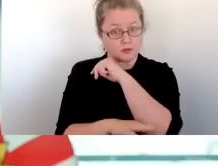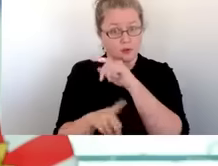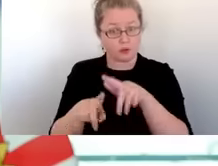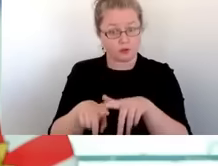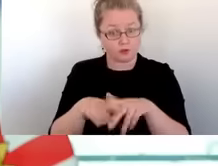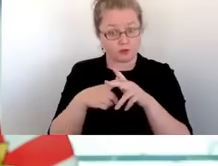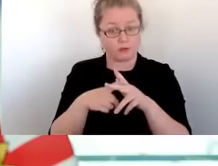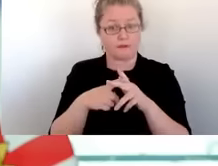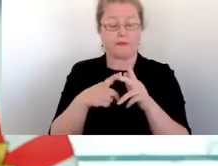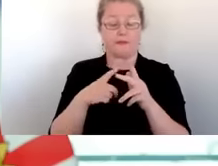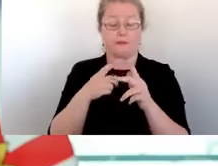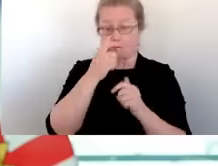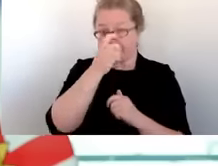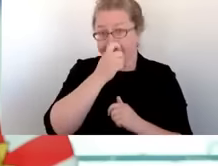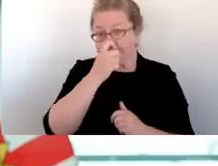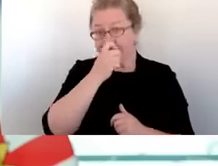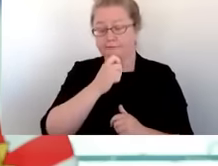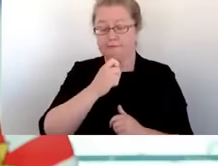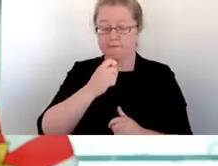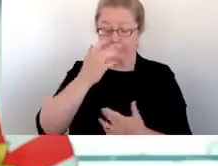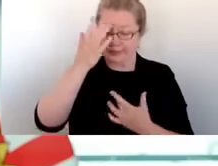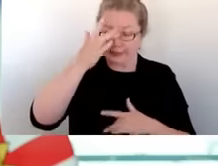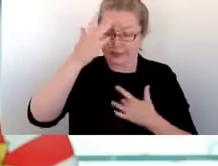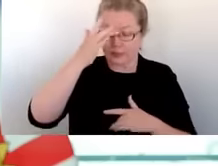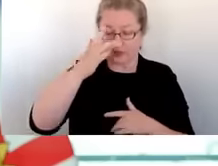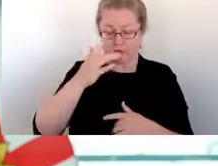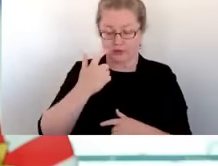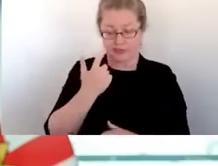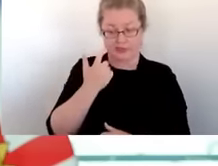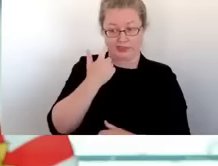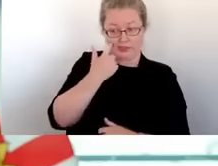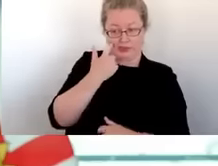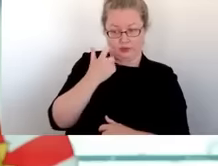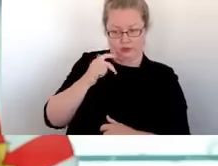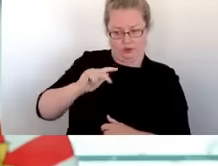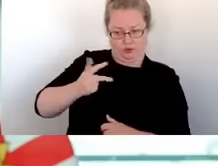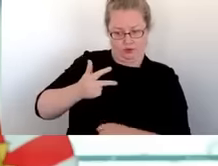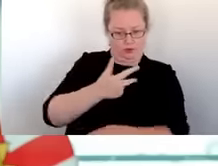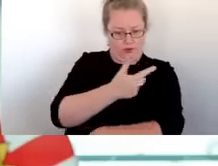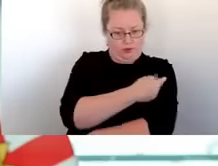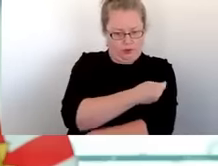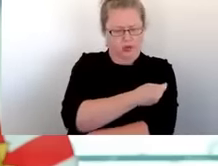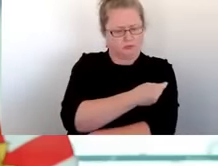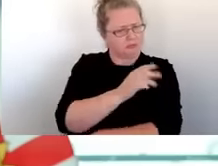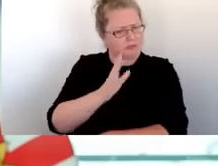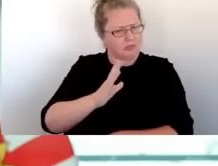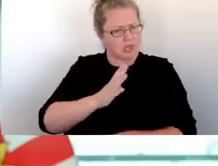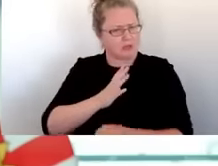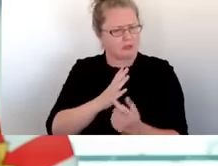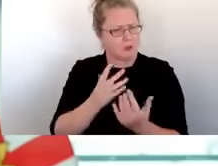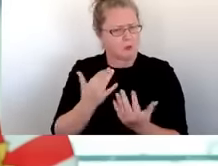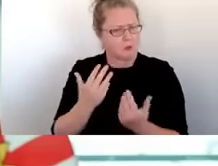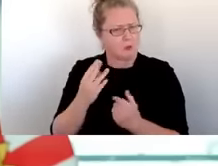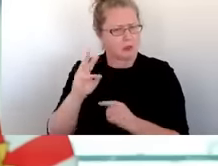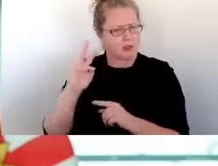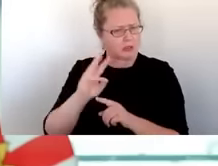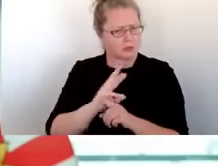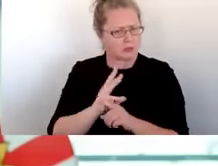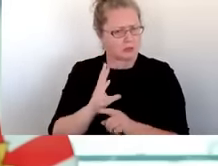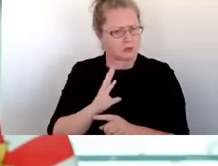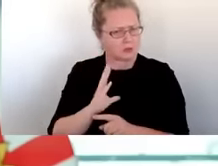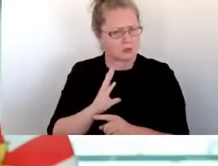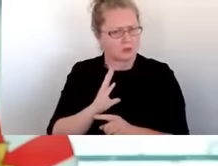best protection we can. If you've just had your booster, it's okay to wait 3 to 6 months to get another one. And I've also